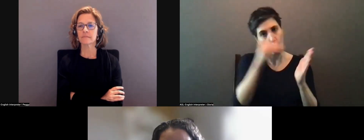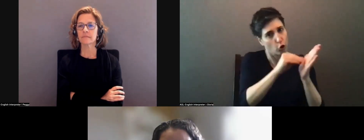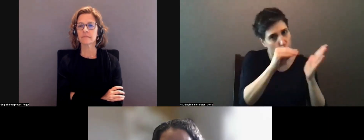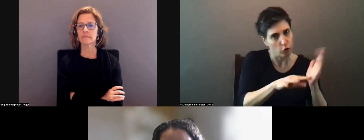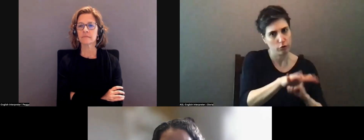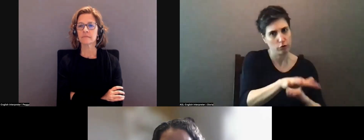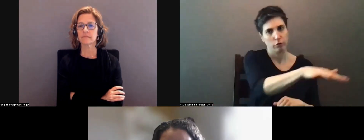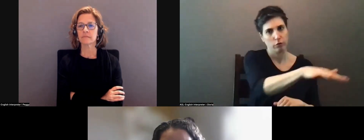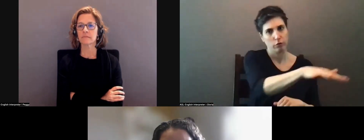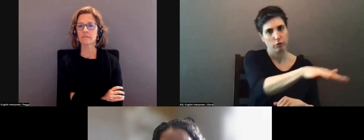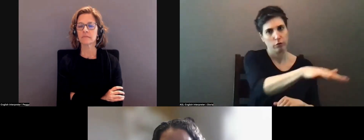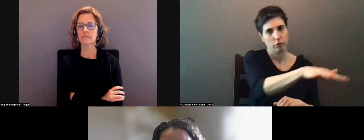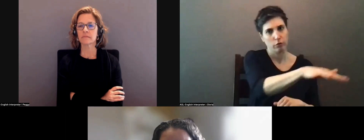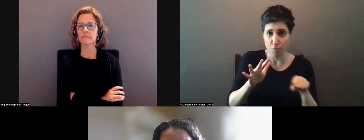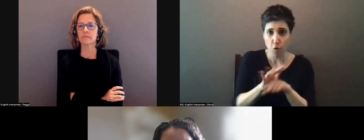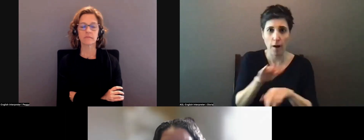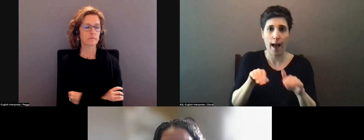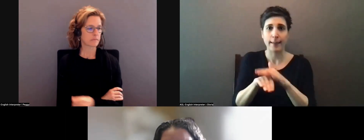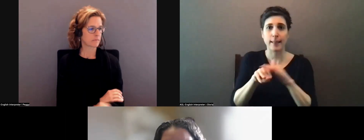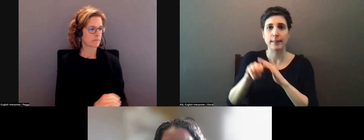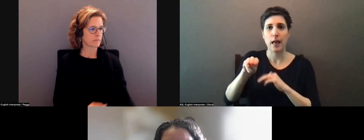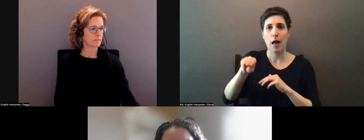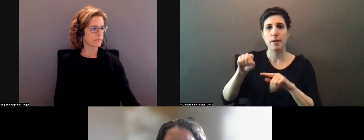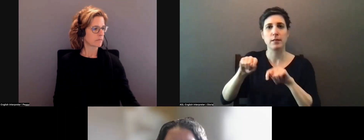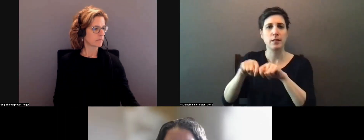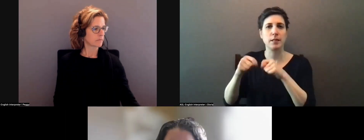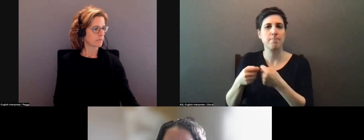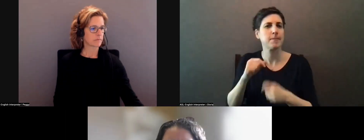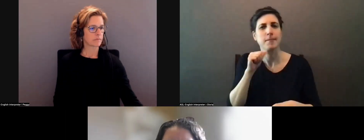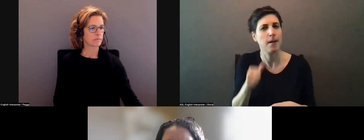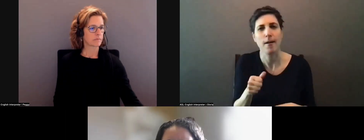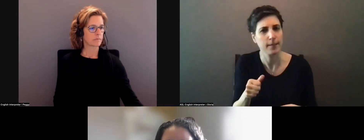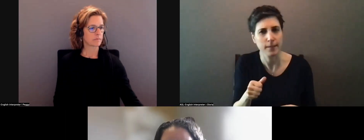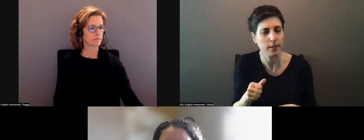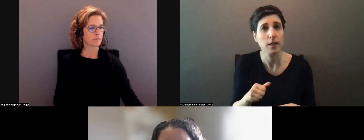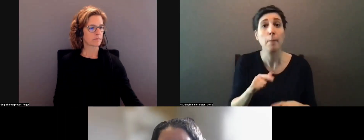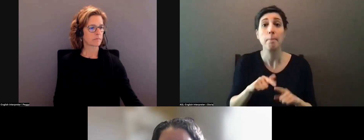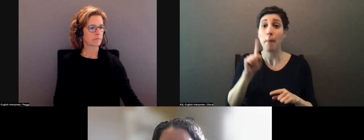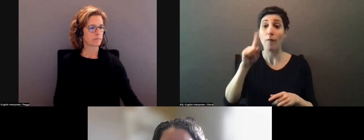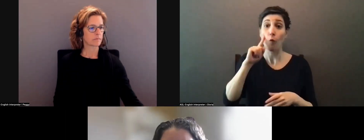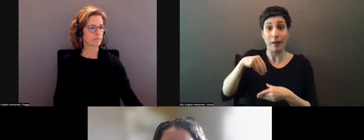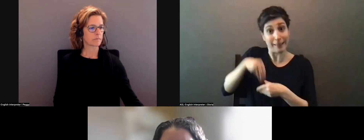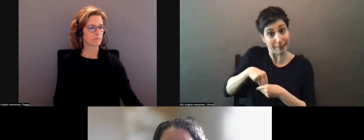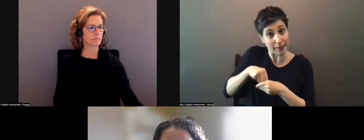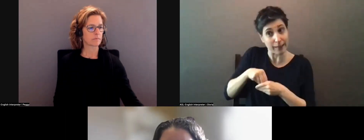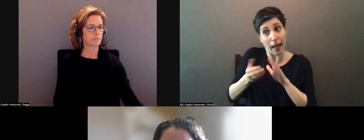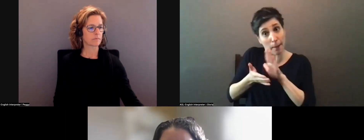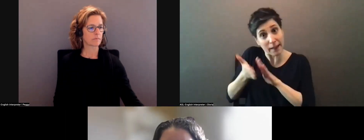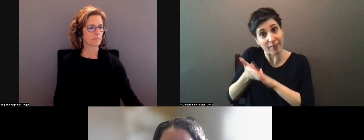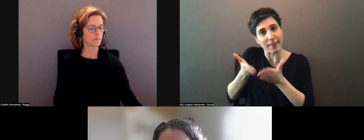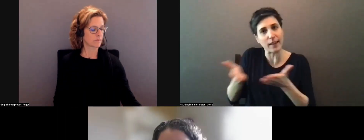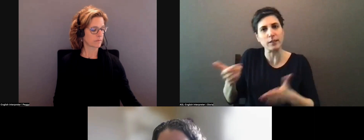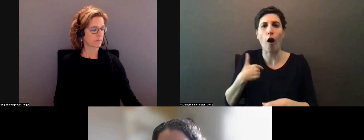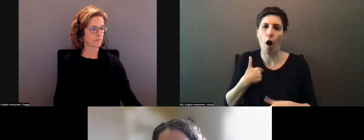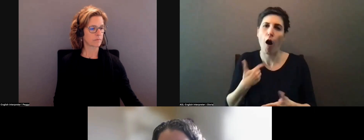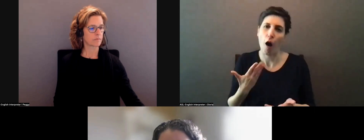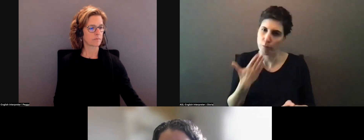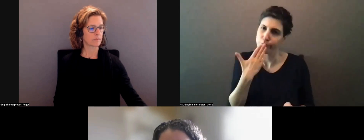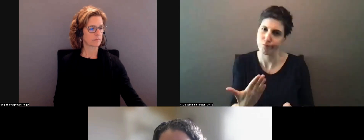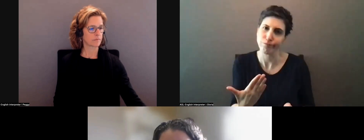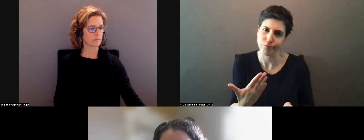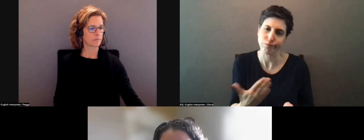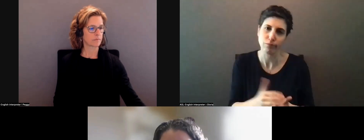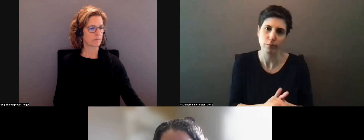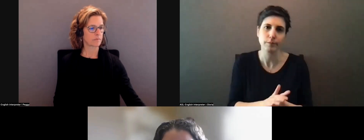Right. But so far, in terms of the sort of like admin pieces, it seems to fit well. Right. Yeah, it's good.